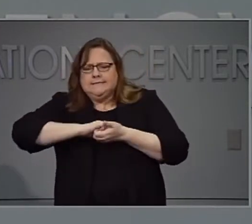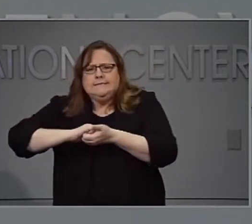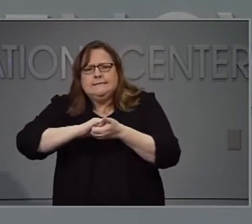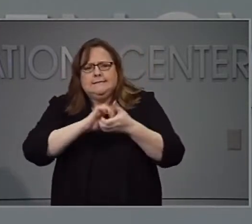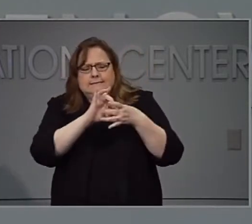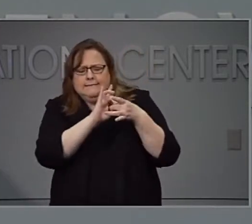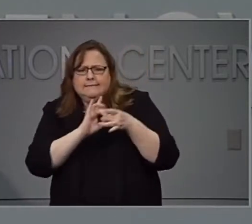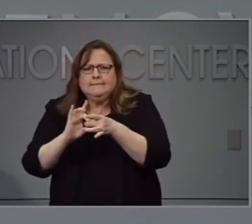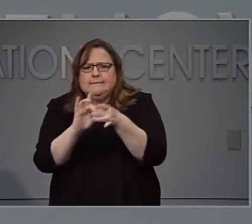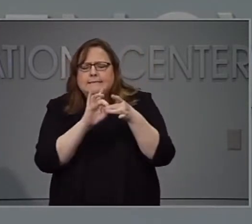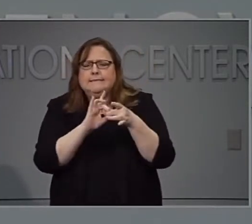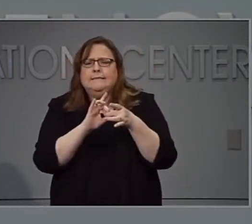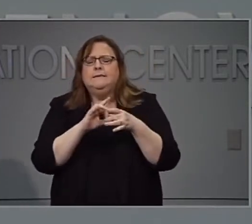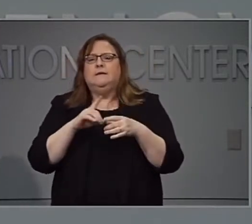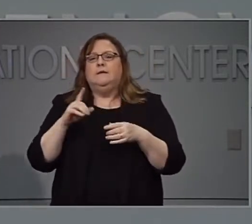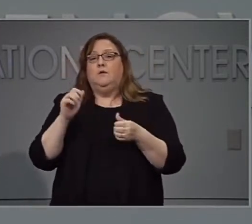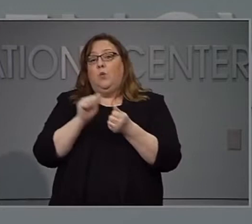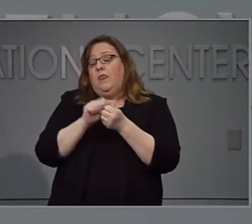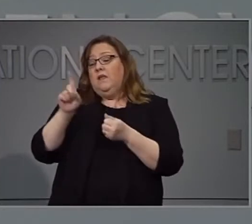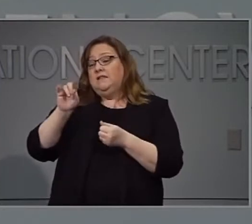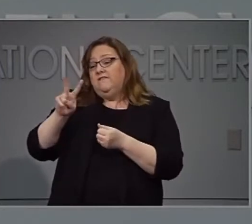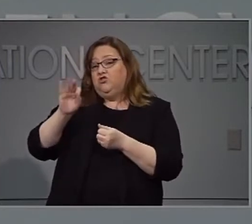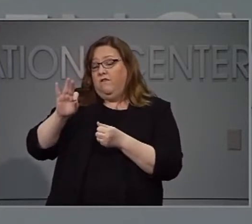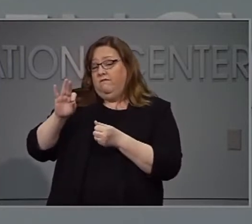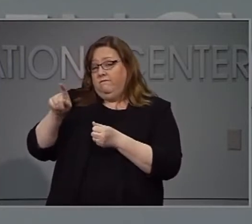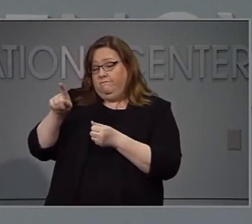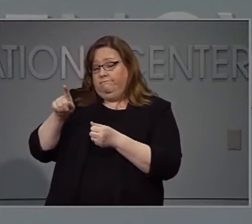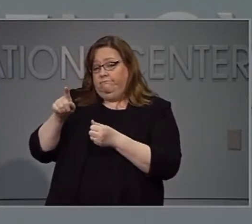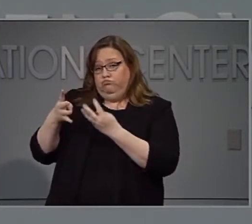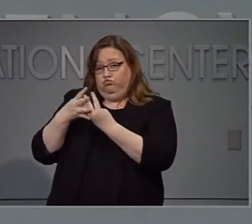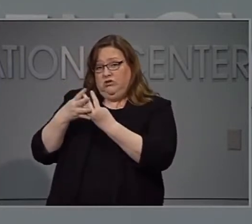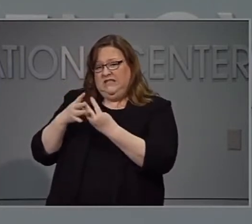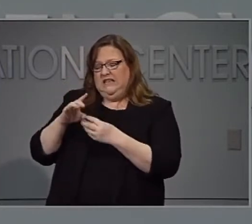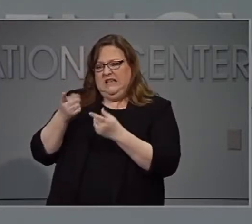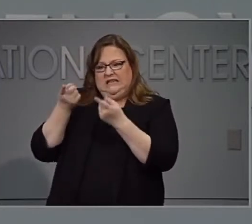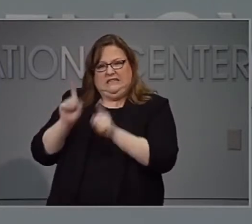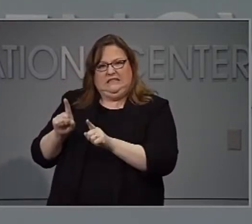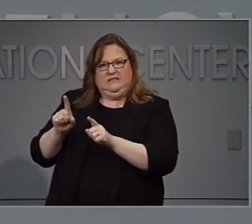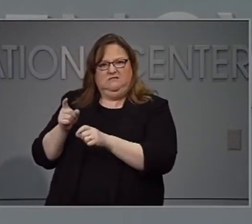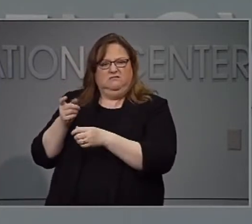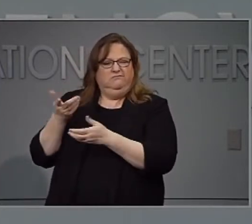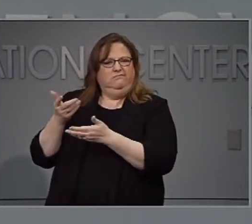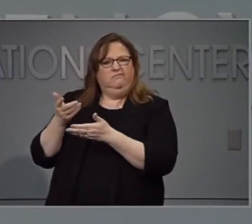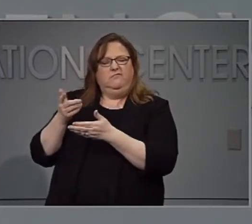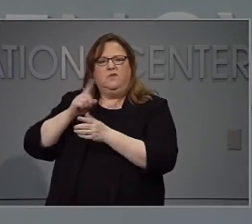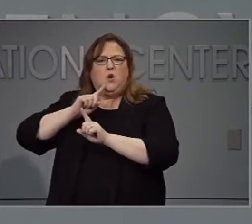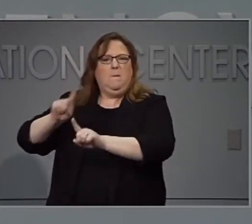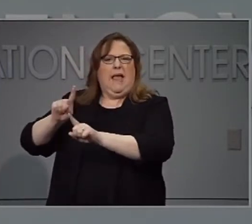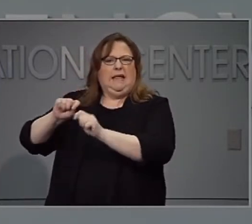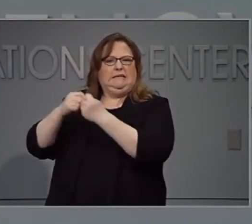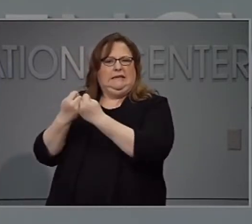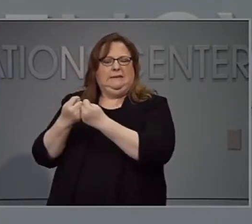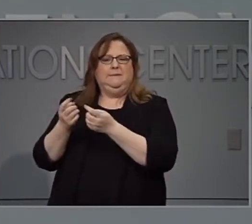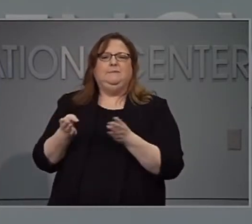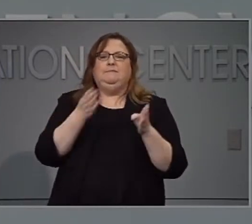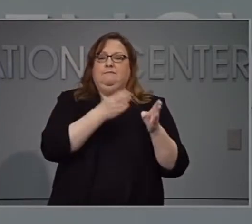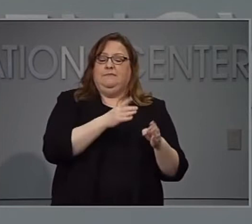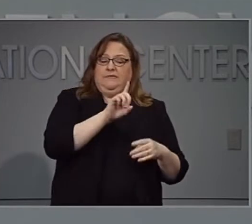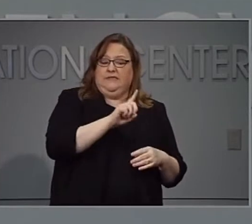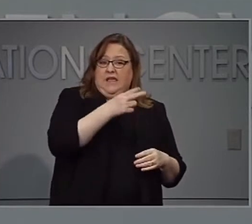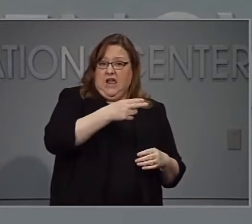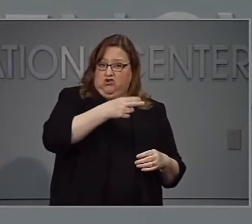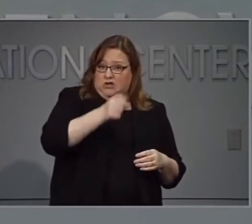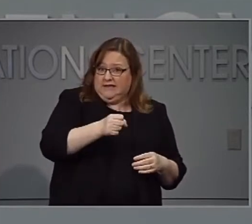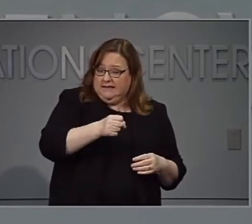effort between the Divisions of Prisons Incident Command Team, the Department of Health and Human Services,